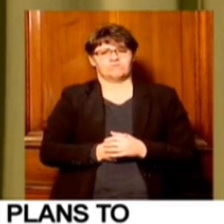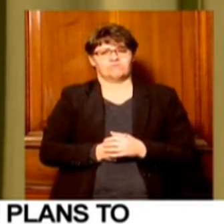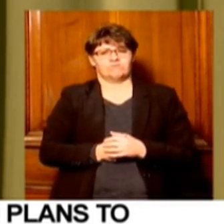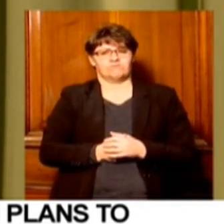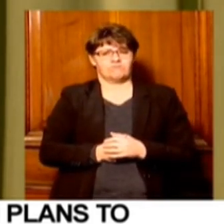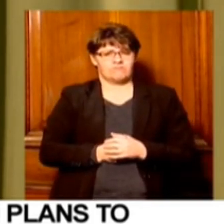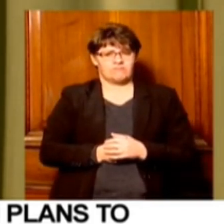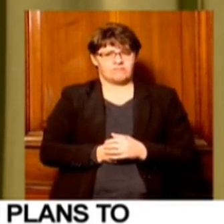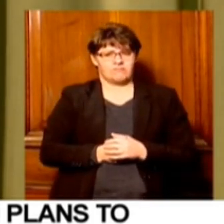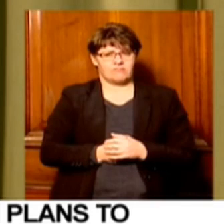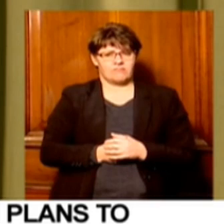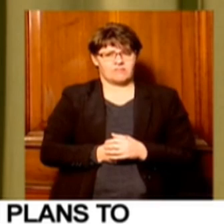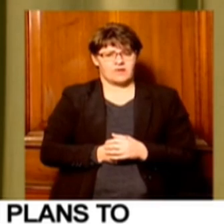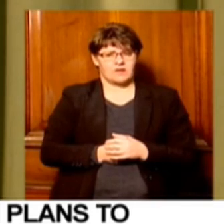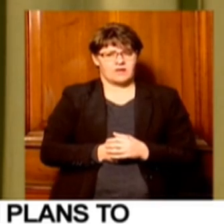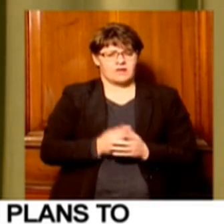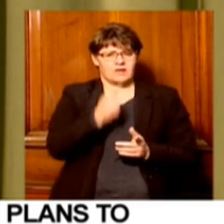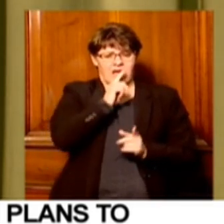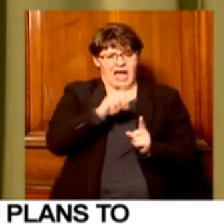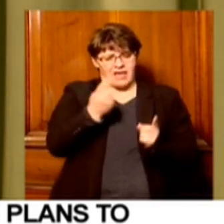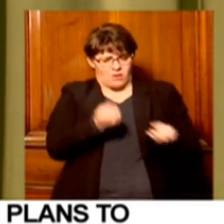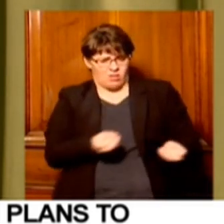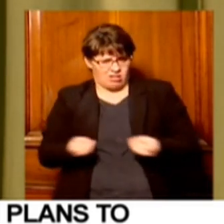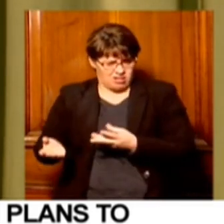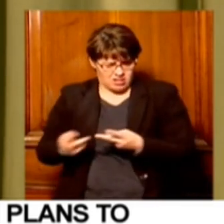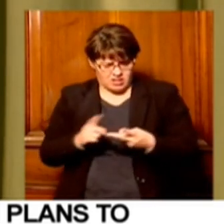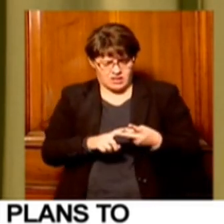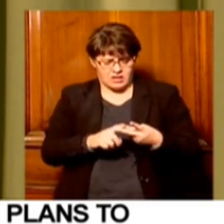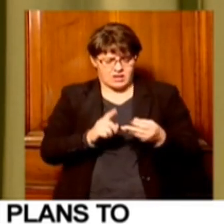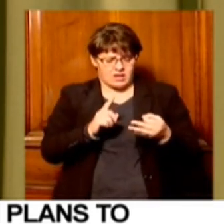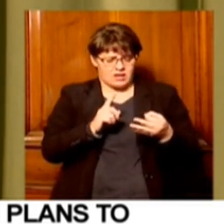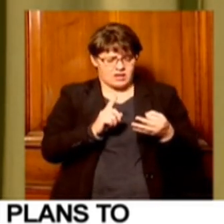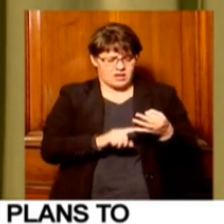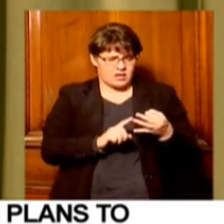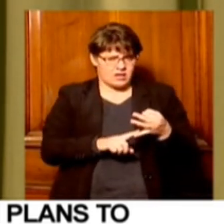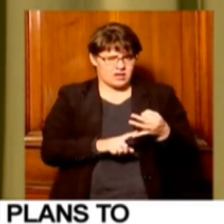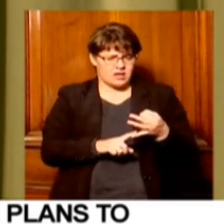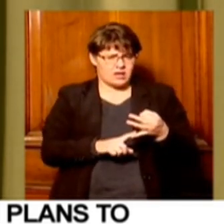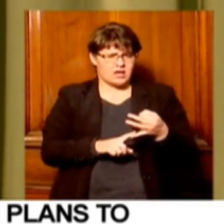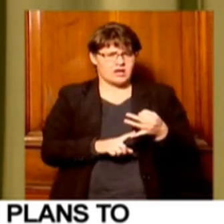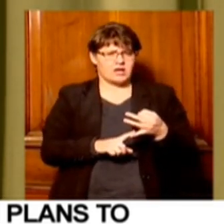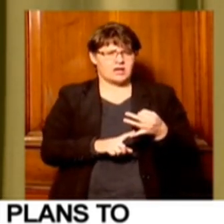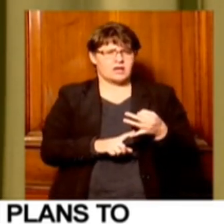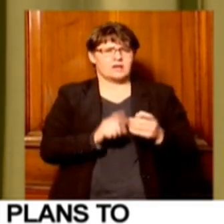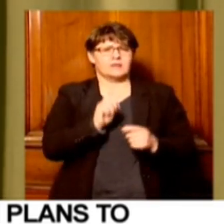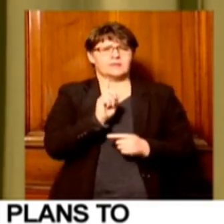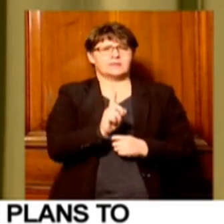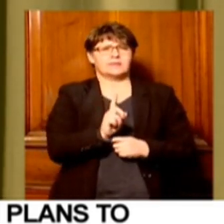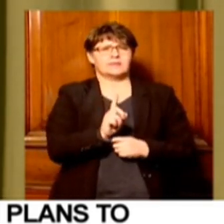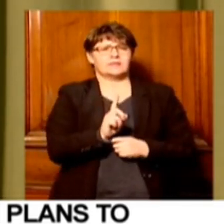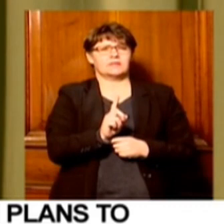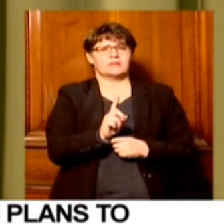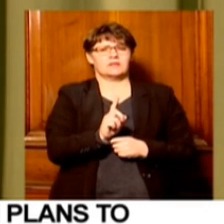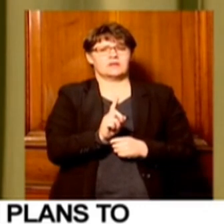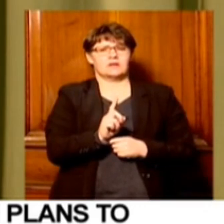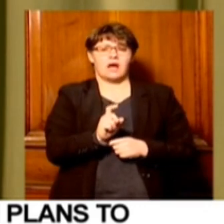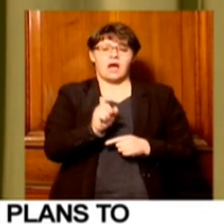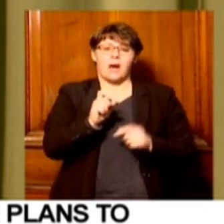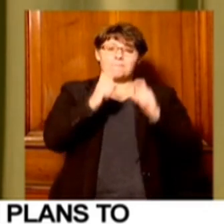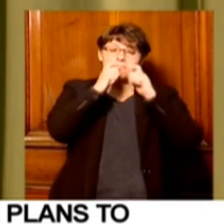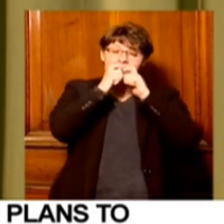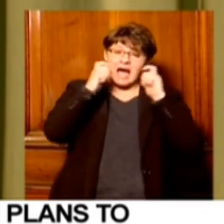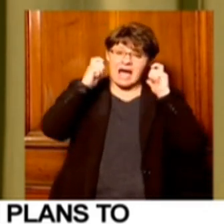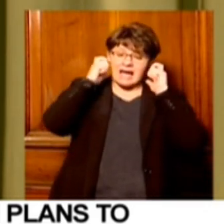will pass on that. Now, I need to address the issue of, do you have to wear a